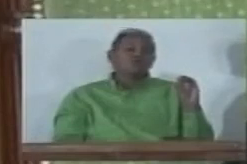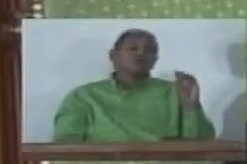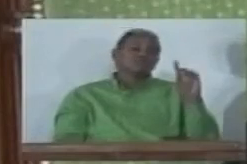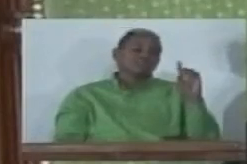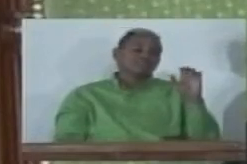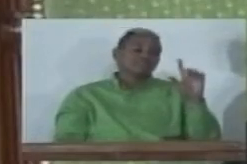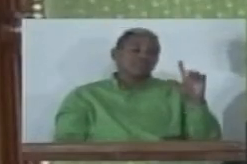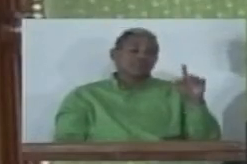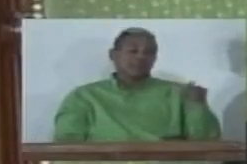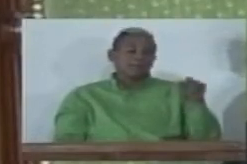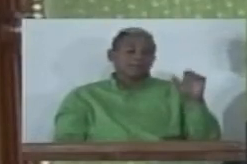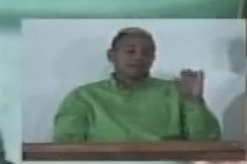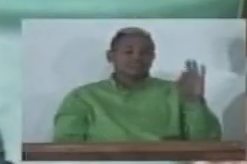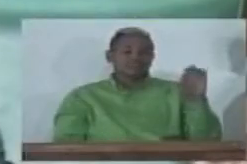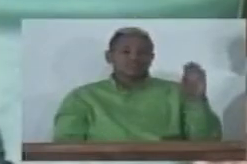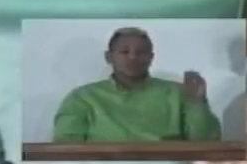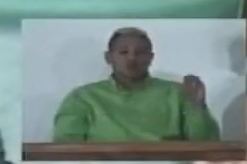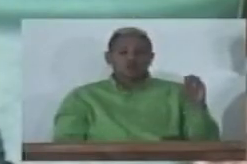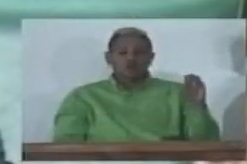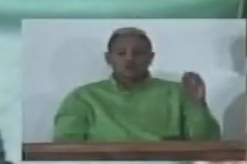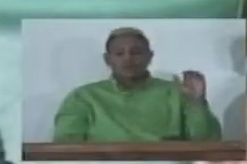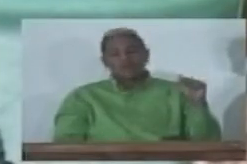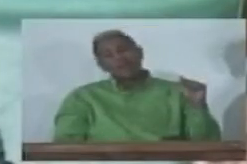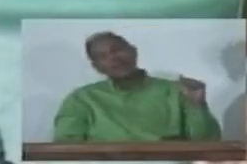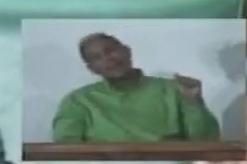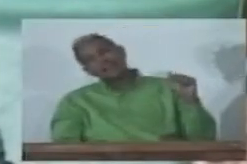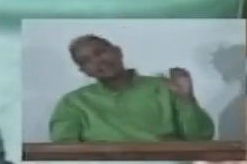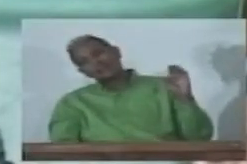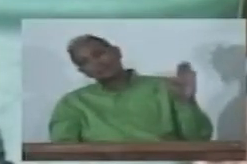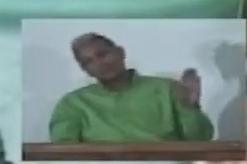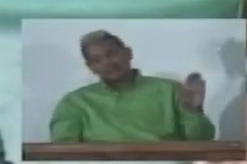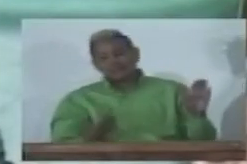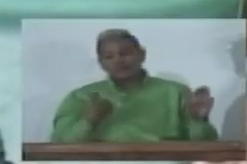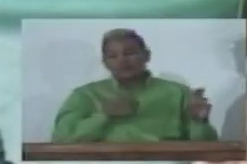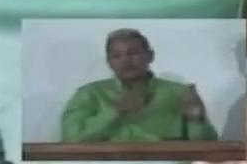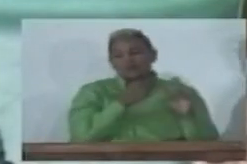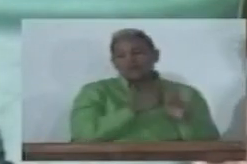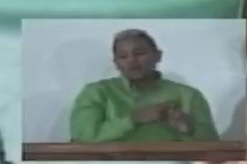SAB, the CV, we'll call them